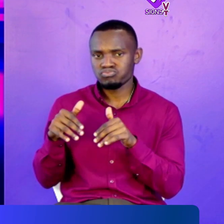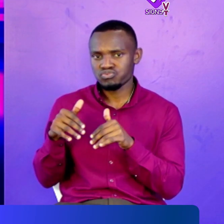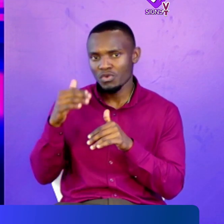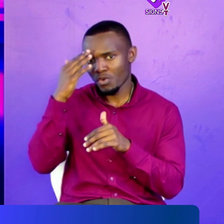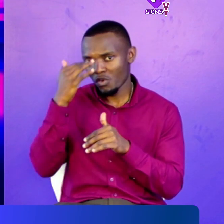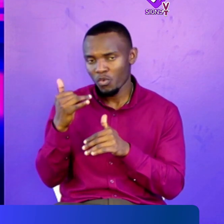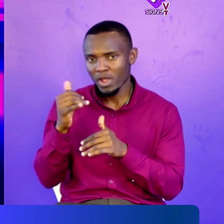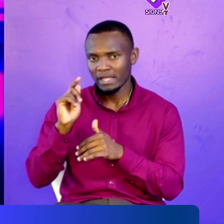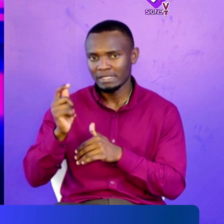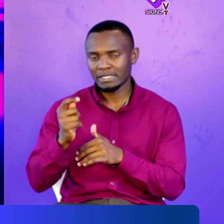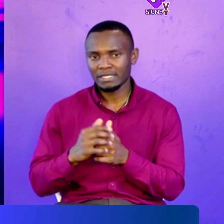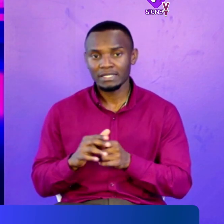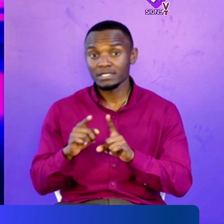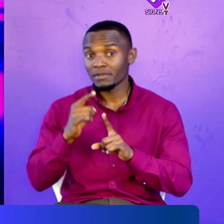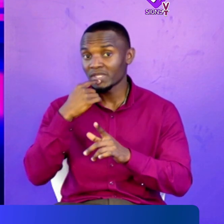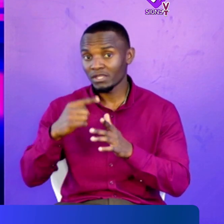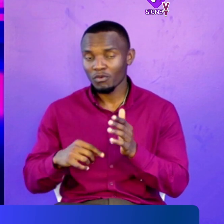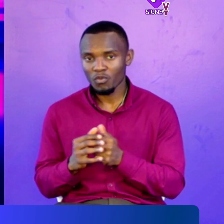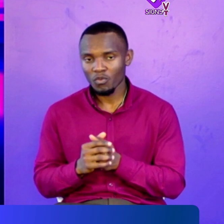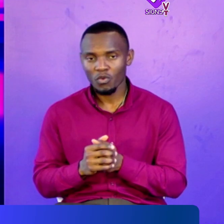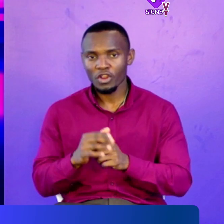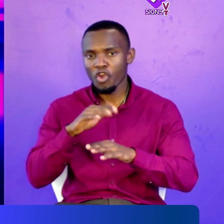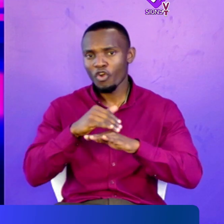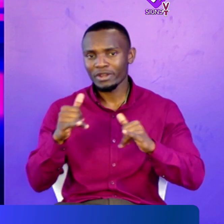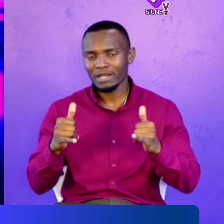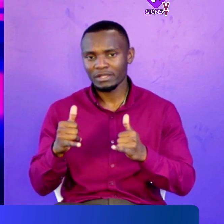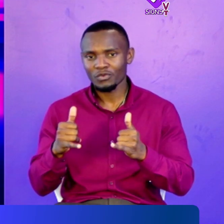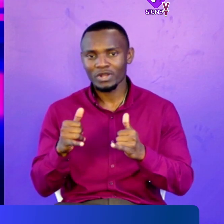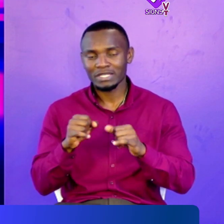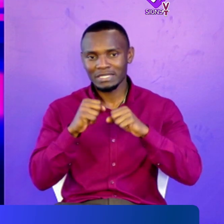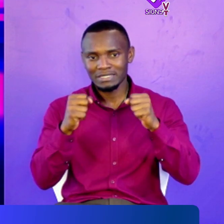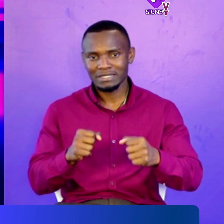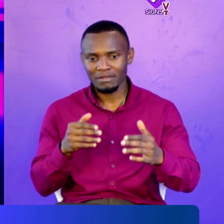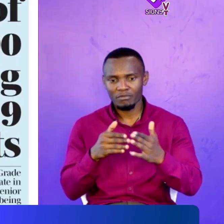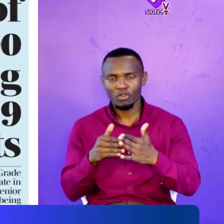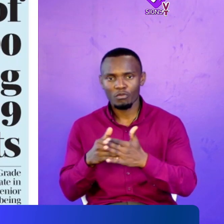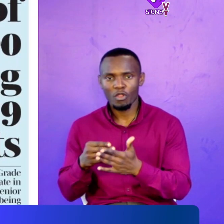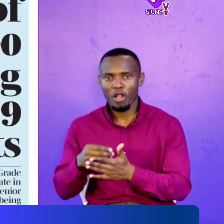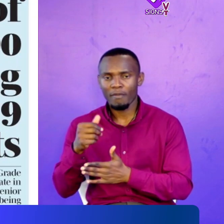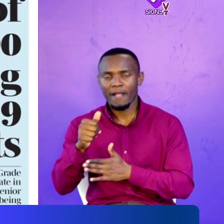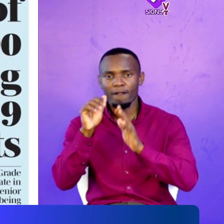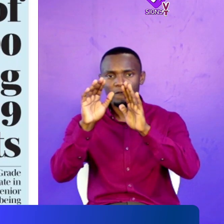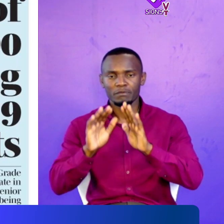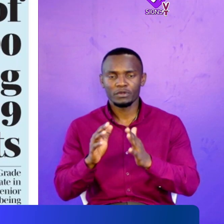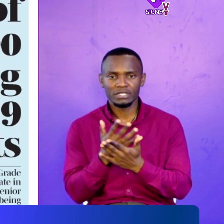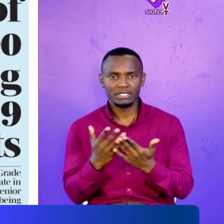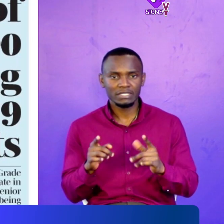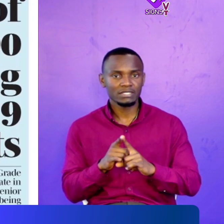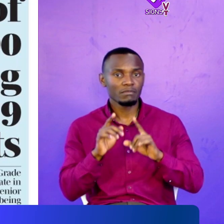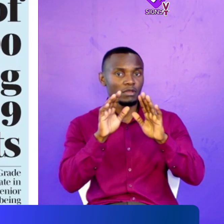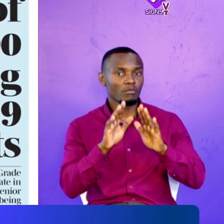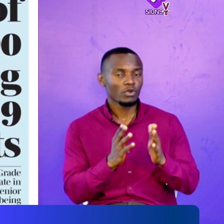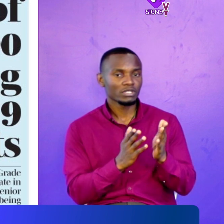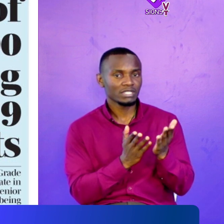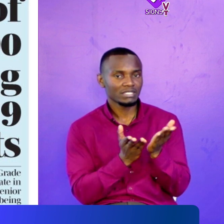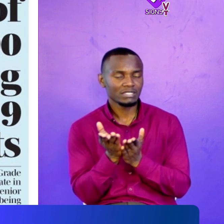the electronic procurement system hitches have blocked purchases of essential supplies with the crucial services grinding